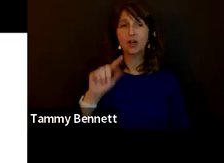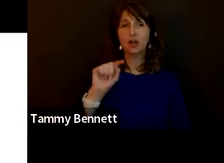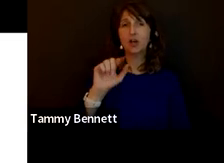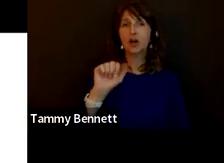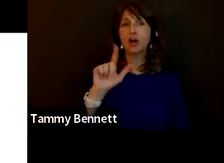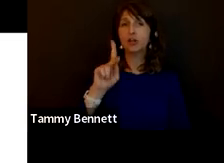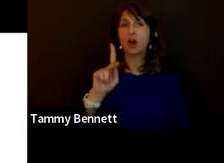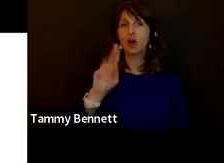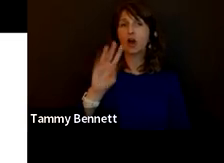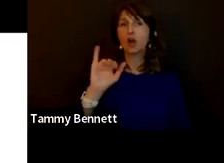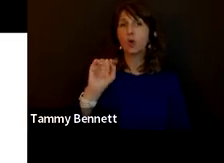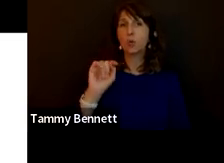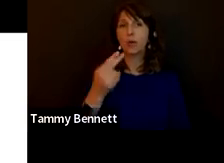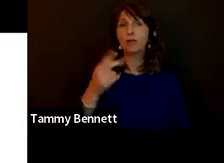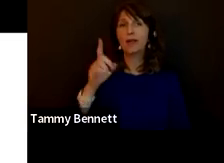talkwithdrd@gmail.com.